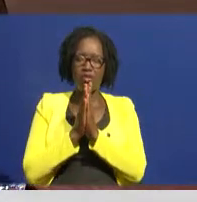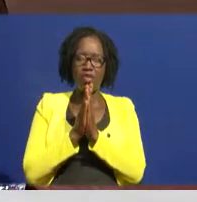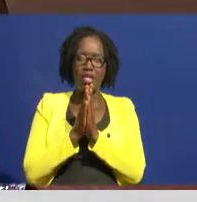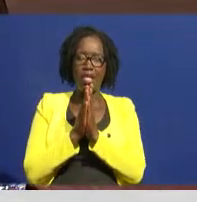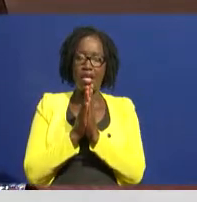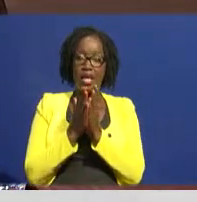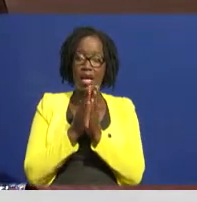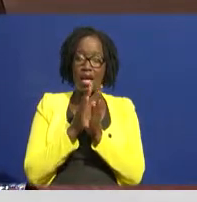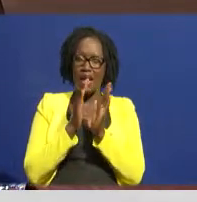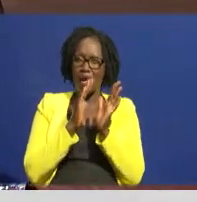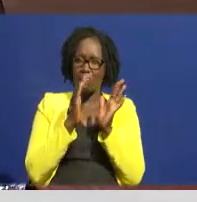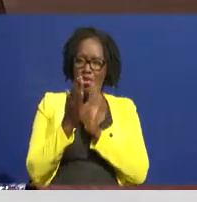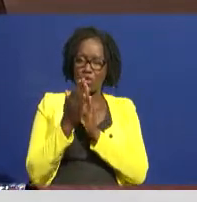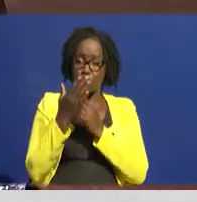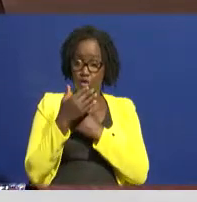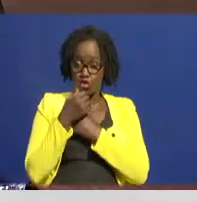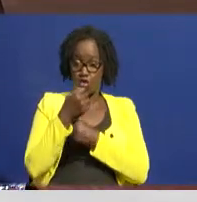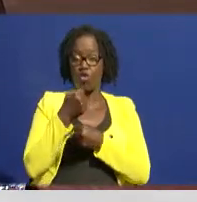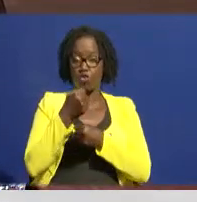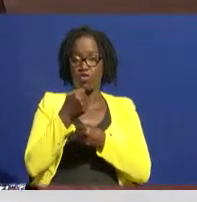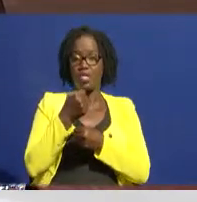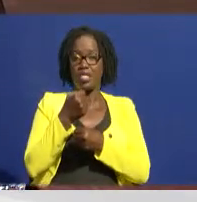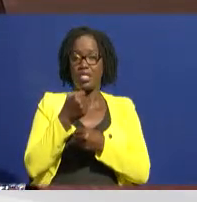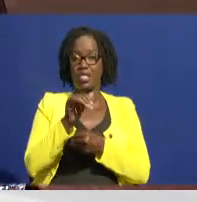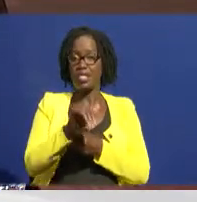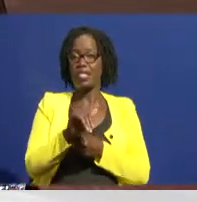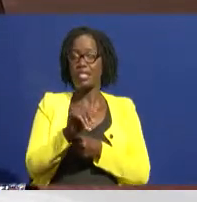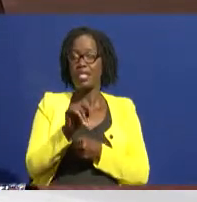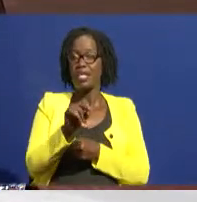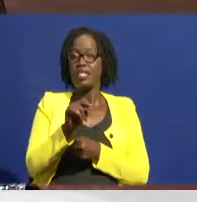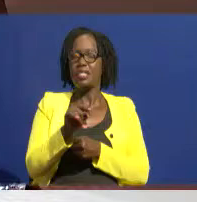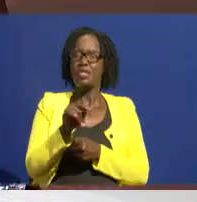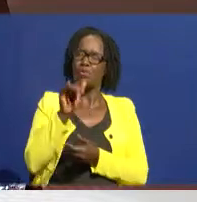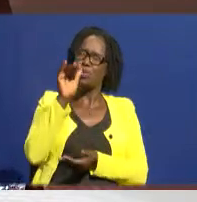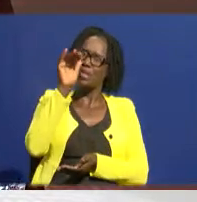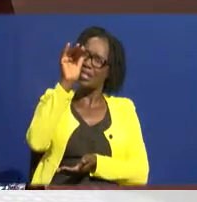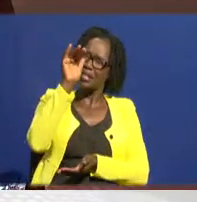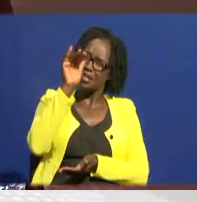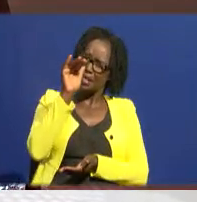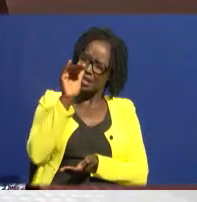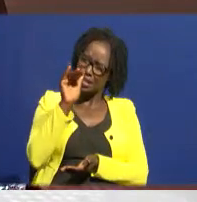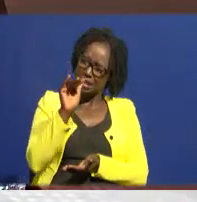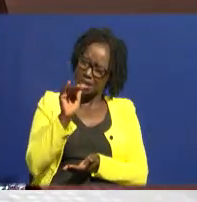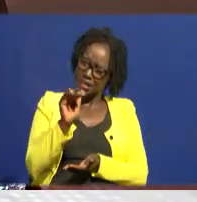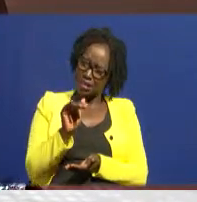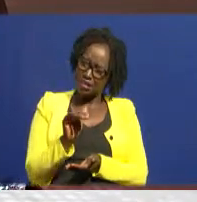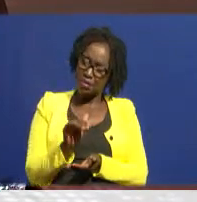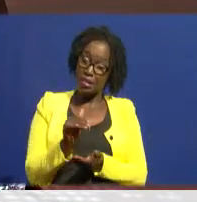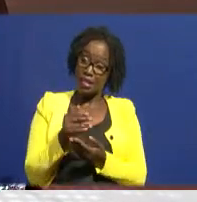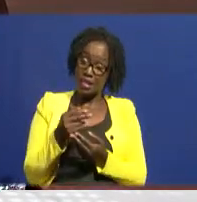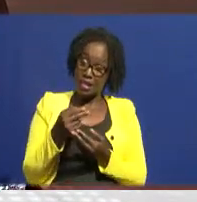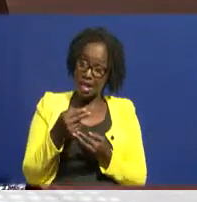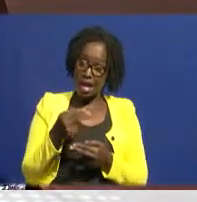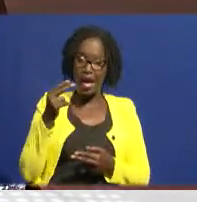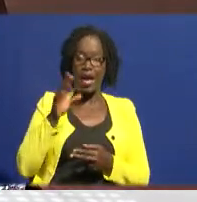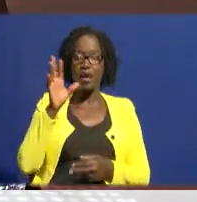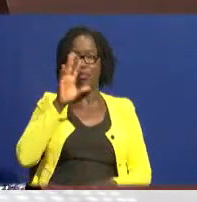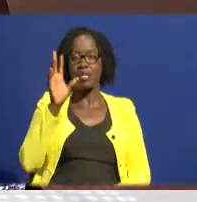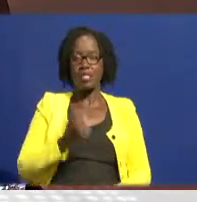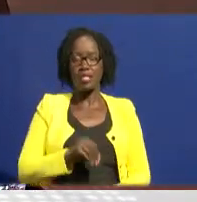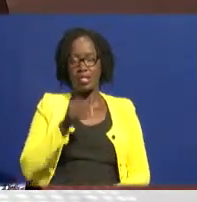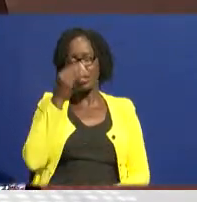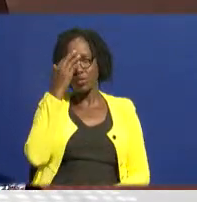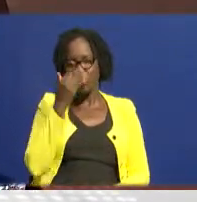that issue with a lot of confidence that this is going to decline in a huge percent. Because this program that has come